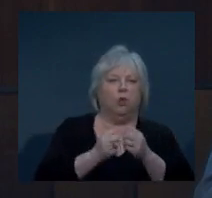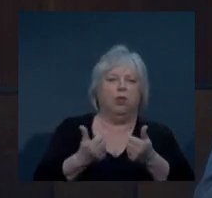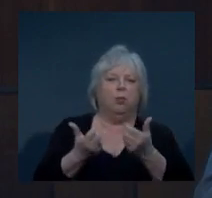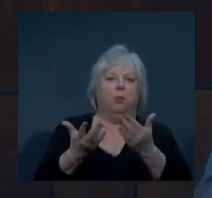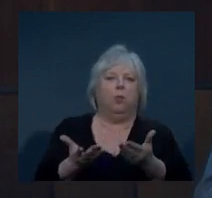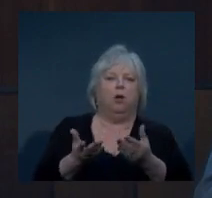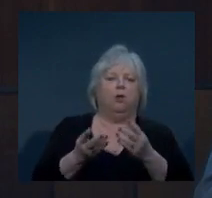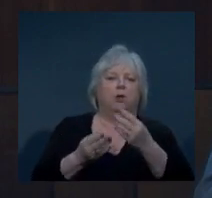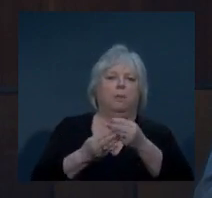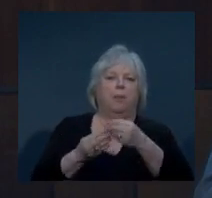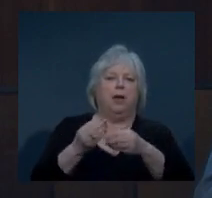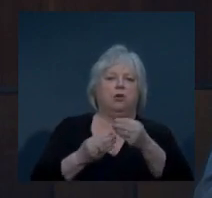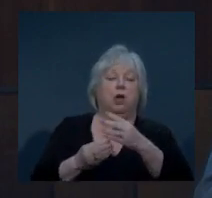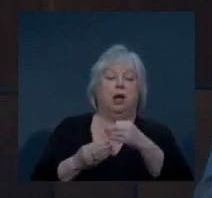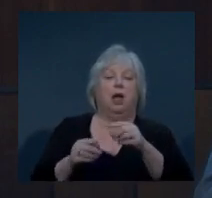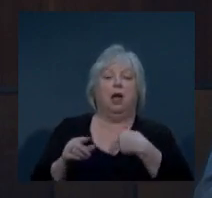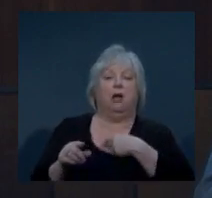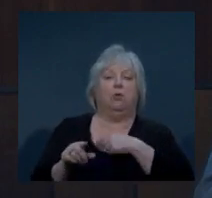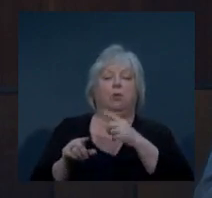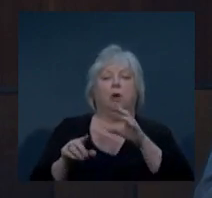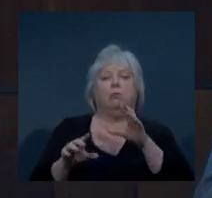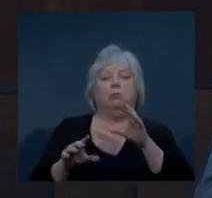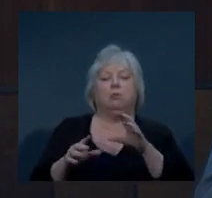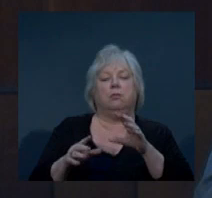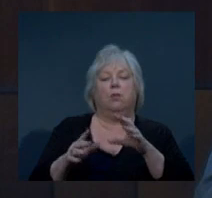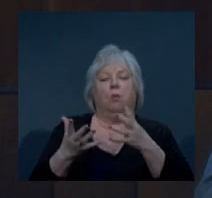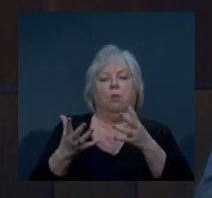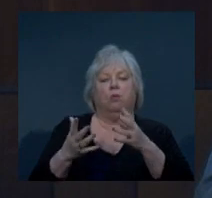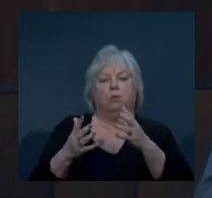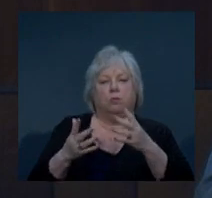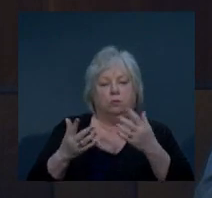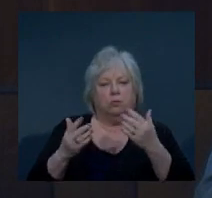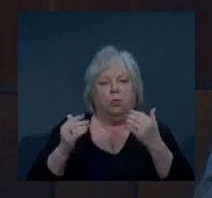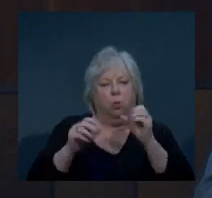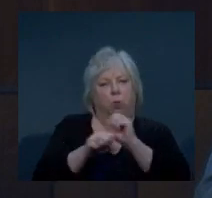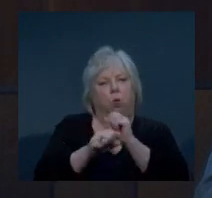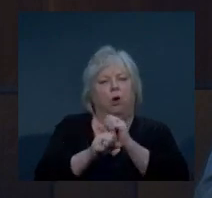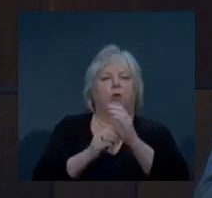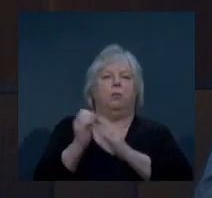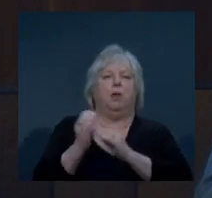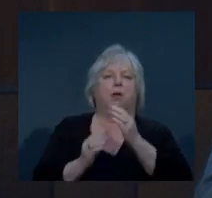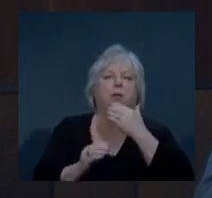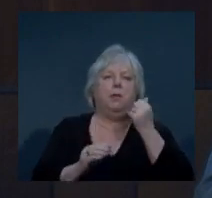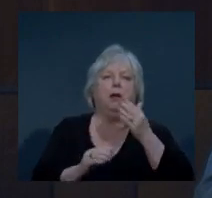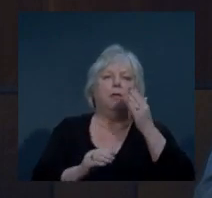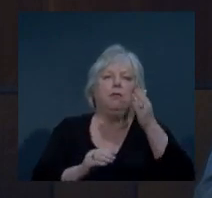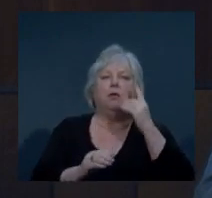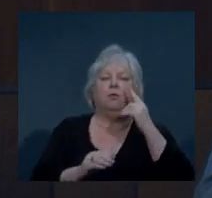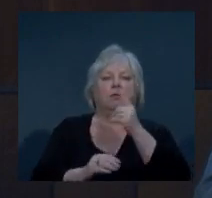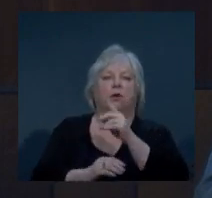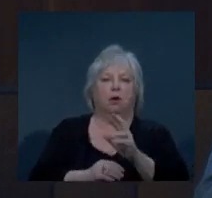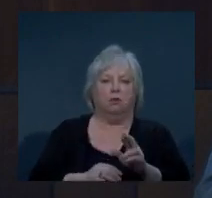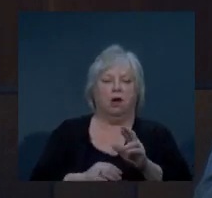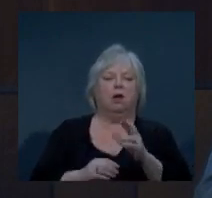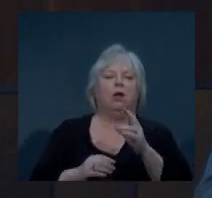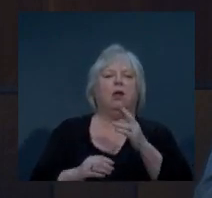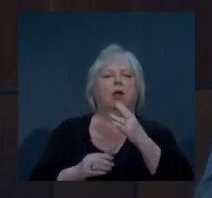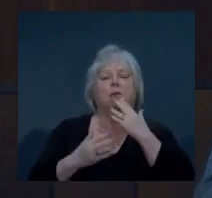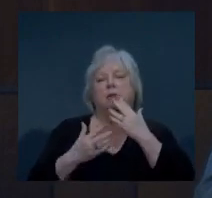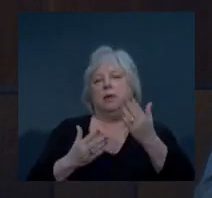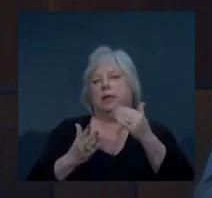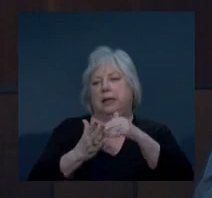look to build a better future for the city of Little Rock. So again, I want to appreciate everyone coming together to have an